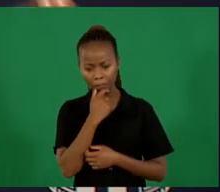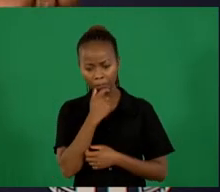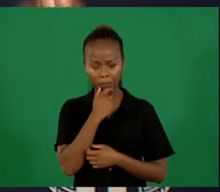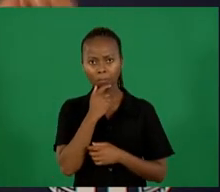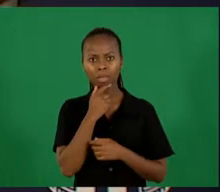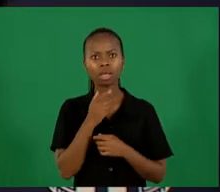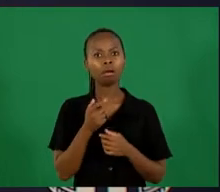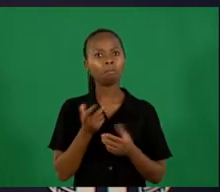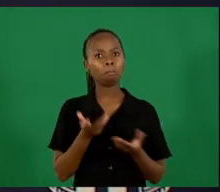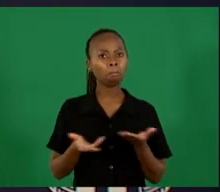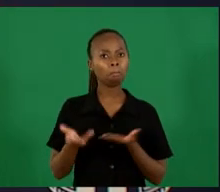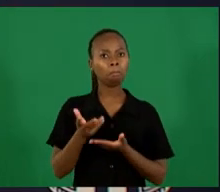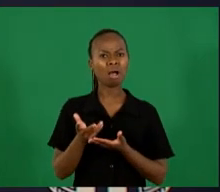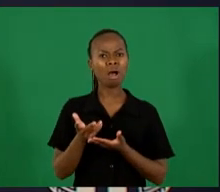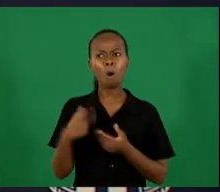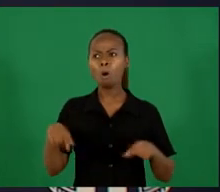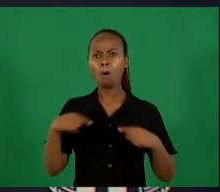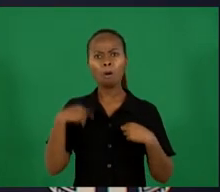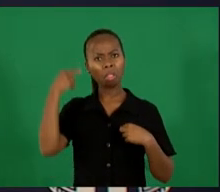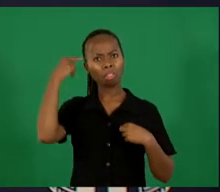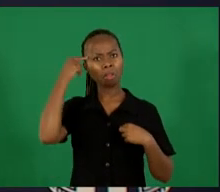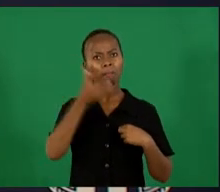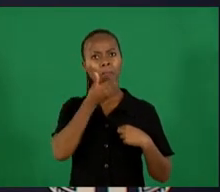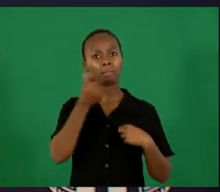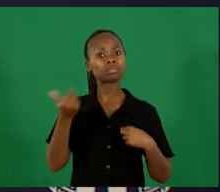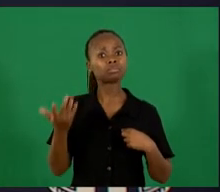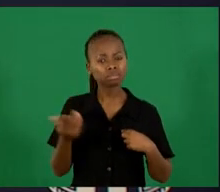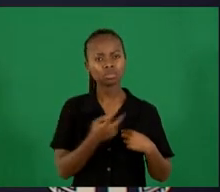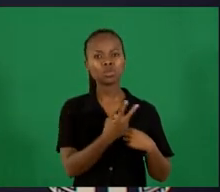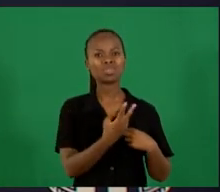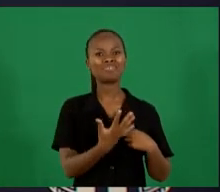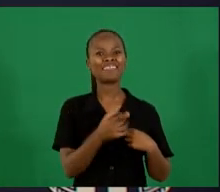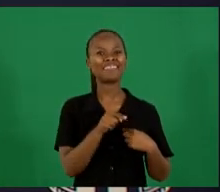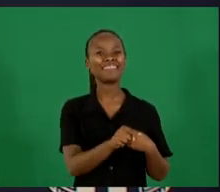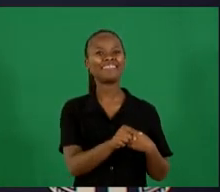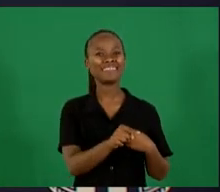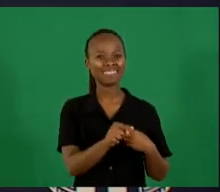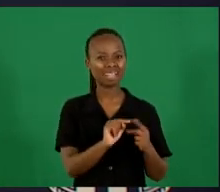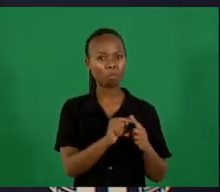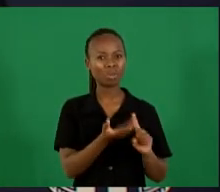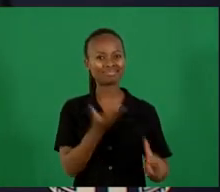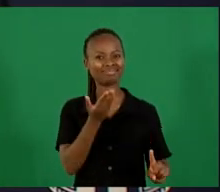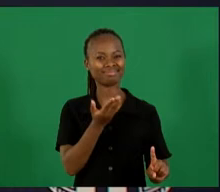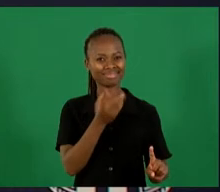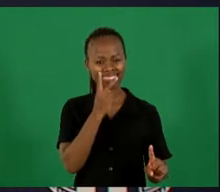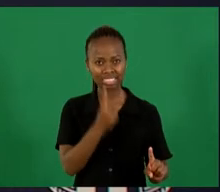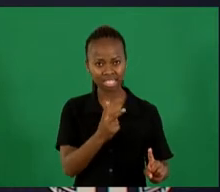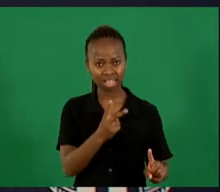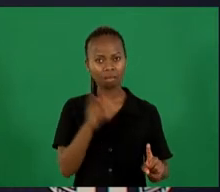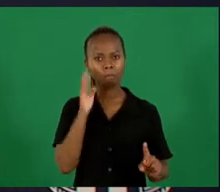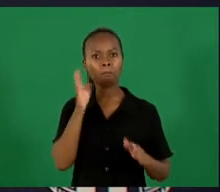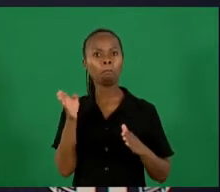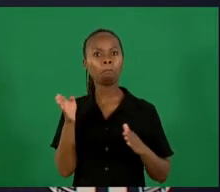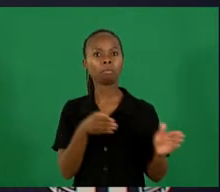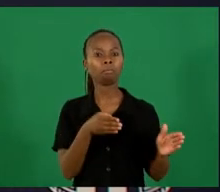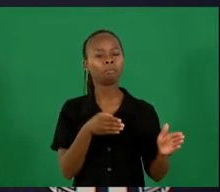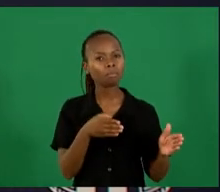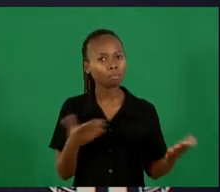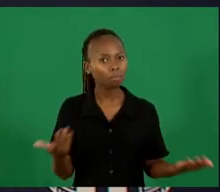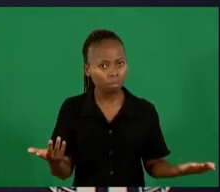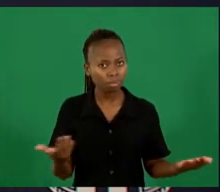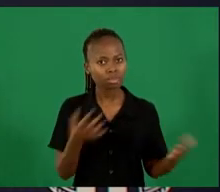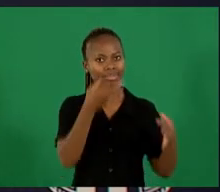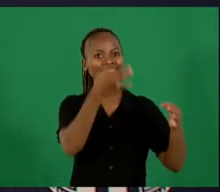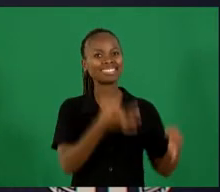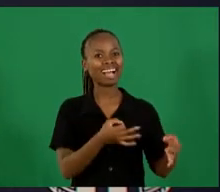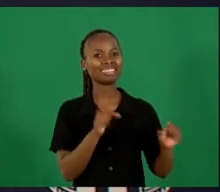25 basis points increase. And so that is the decision that carries. But